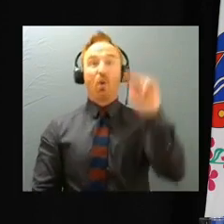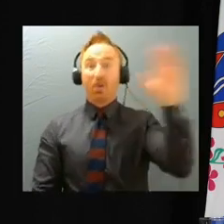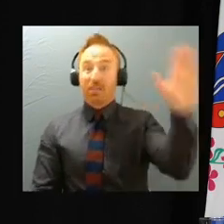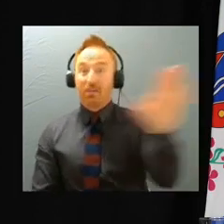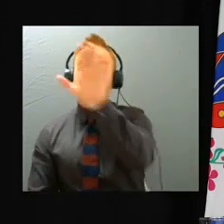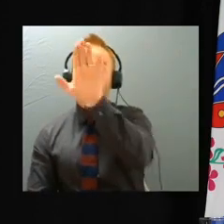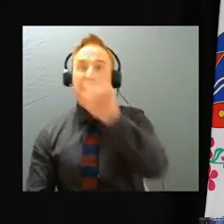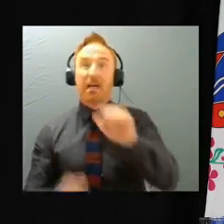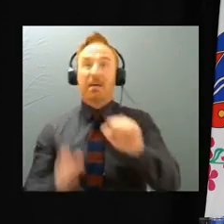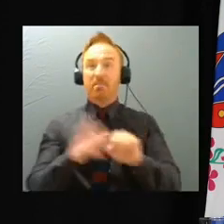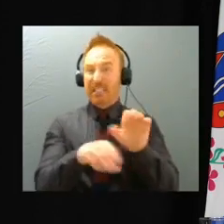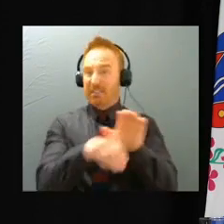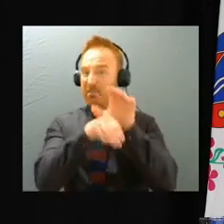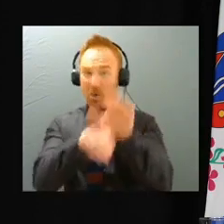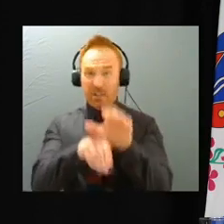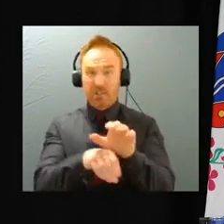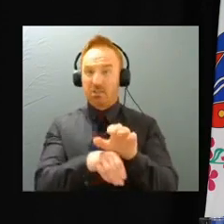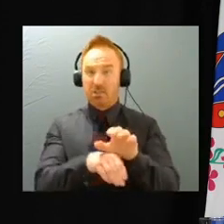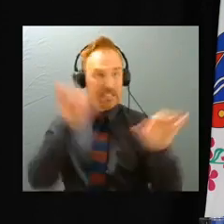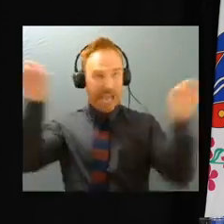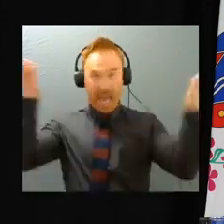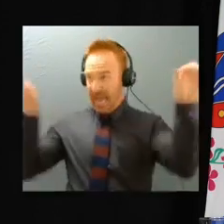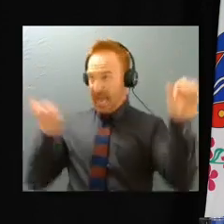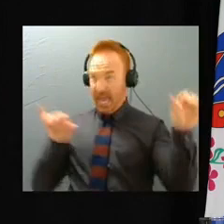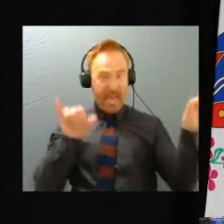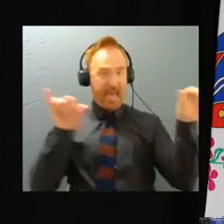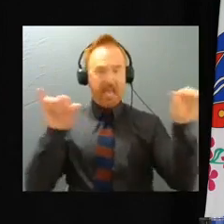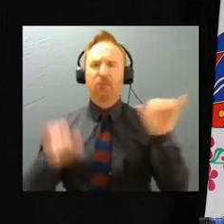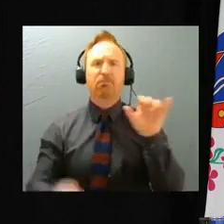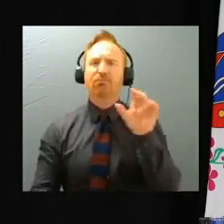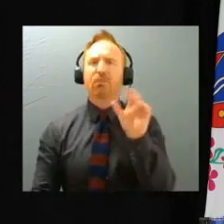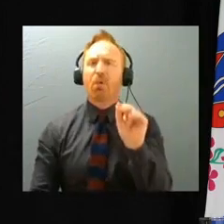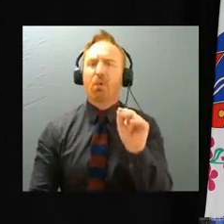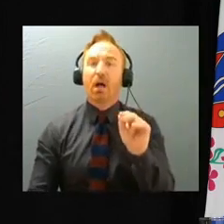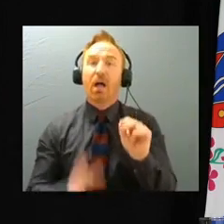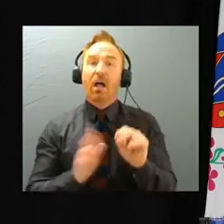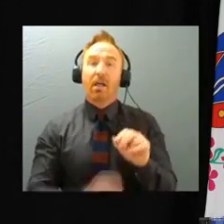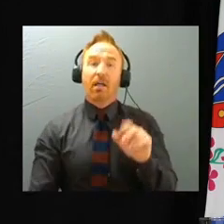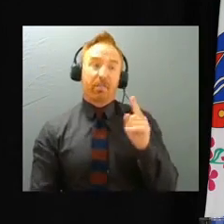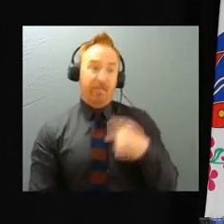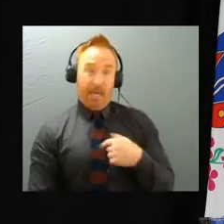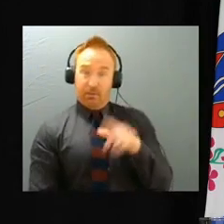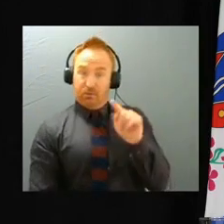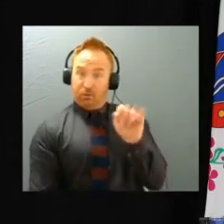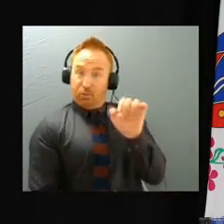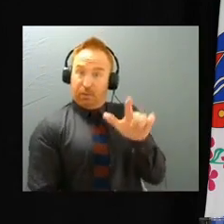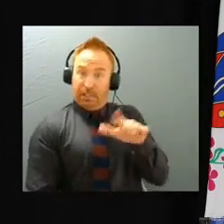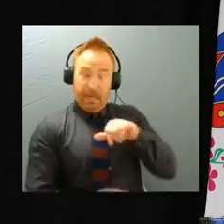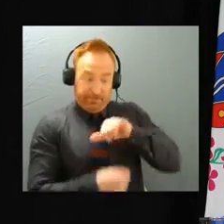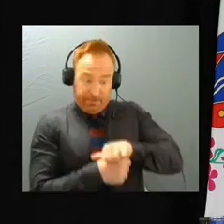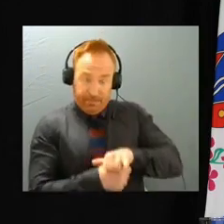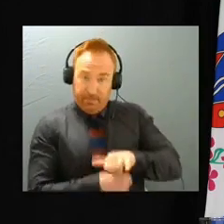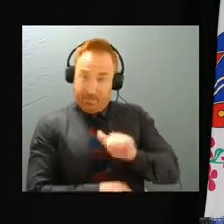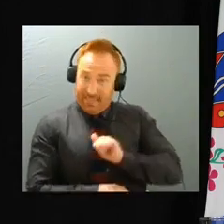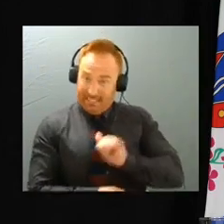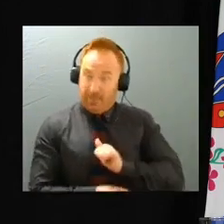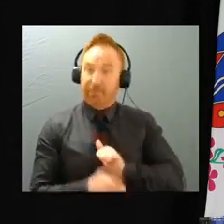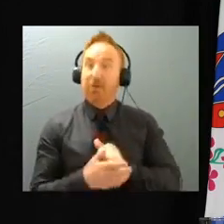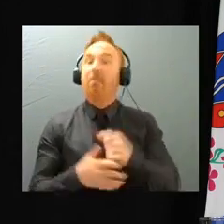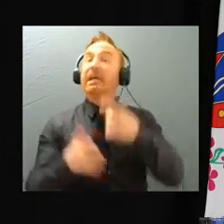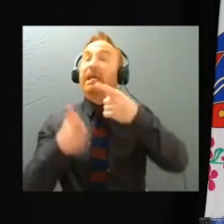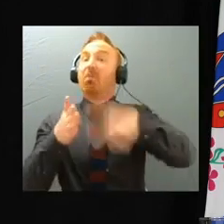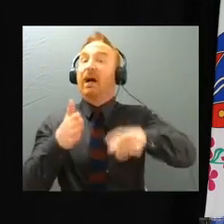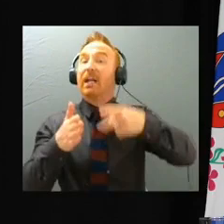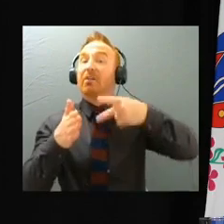their cooperation. And even the tool of self-isolation is an overwieldy one that in the weeks to come we can look